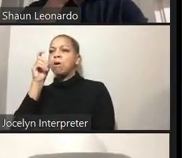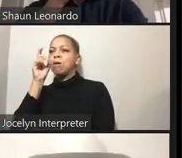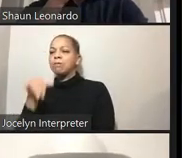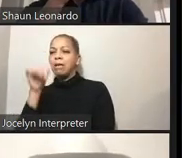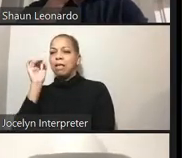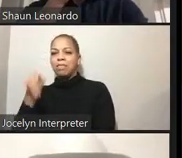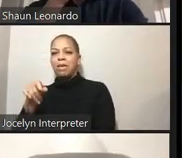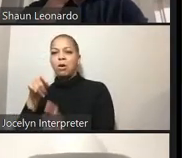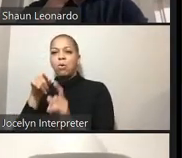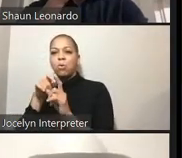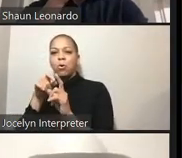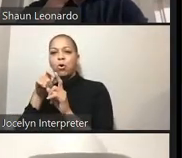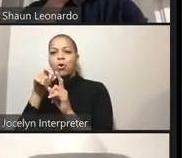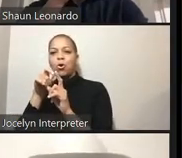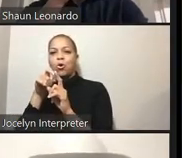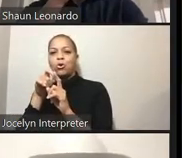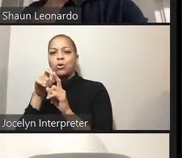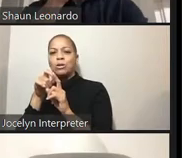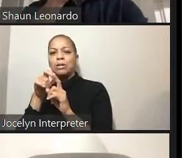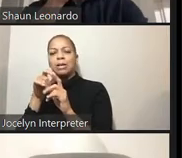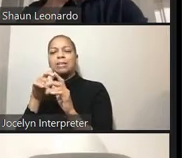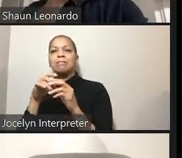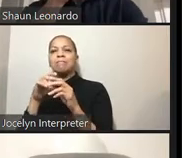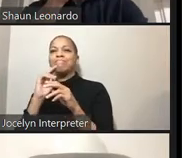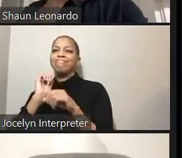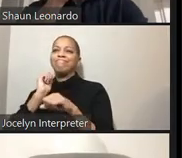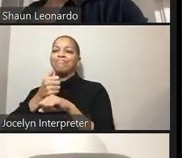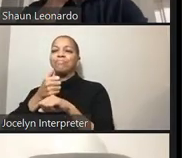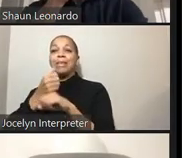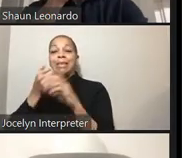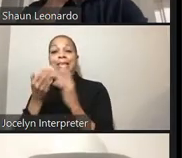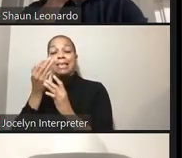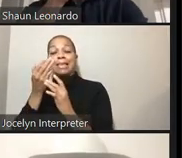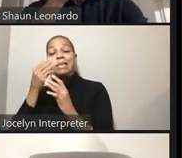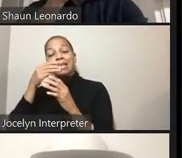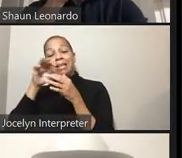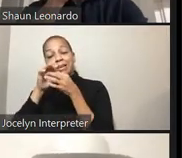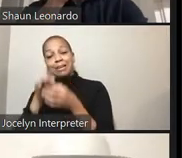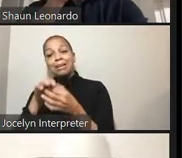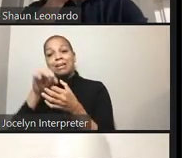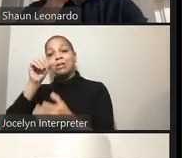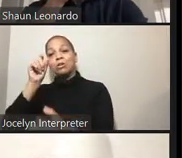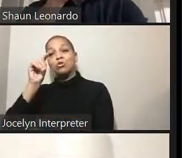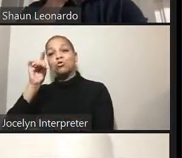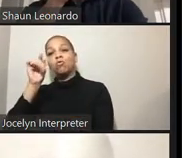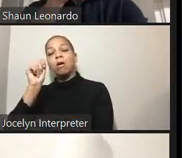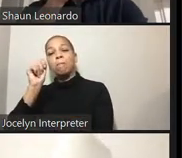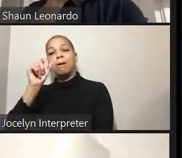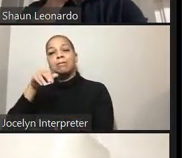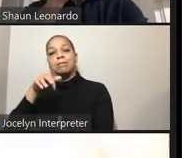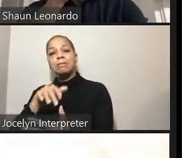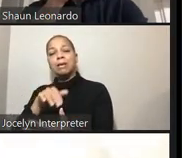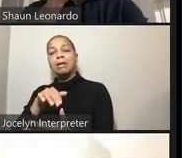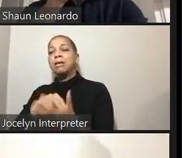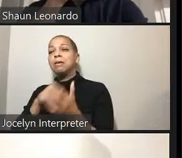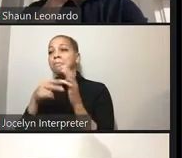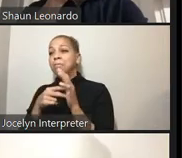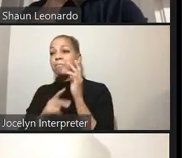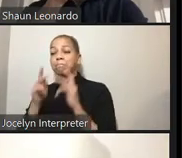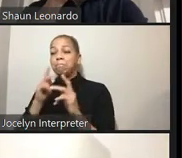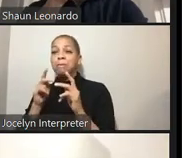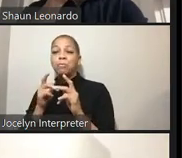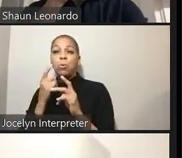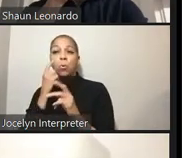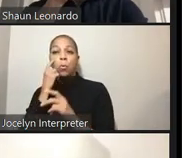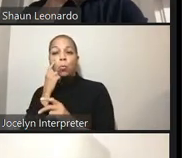in trauma studies. And what it does is that it suggests that those who bear witness to trauma